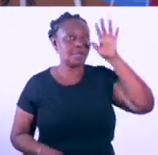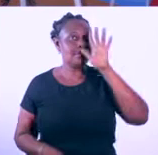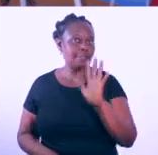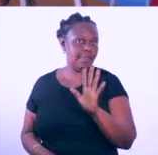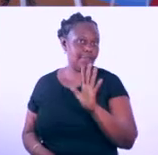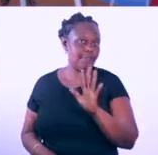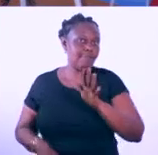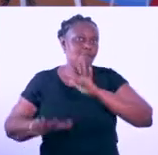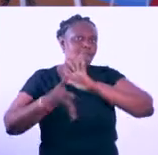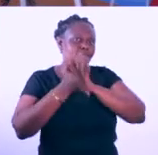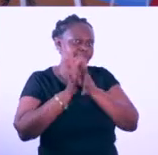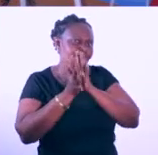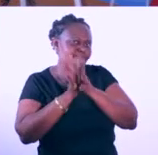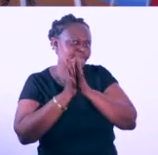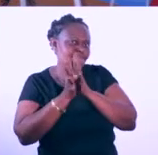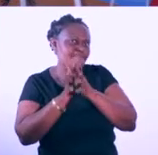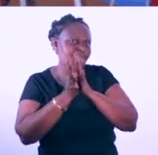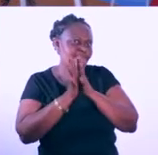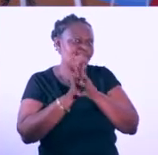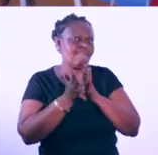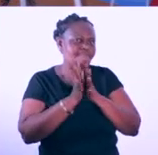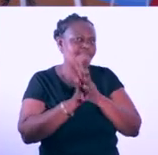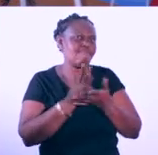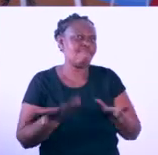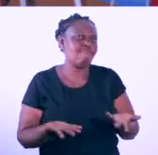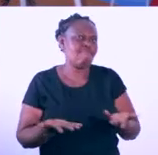mention the sound that the letters make.